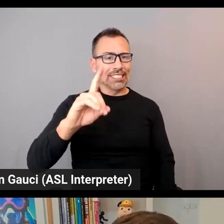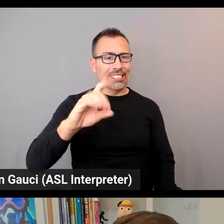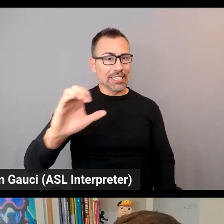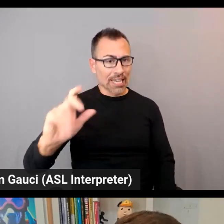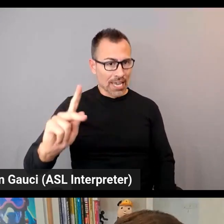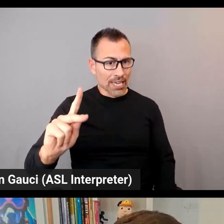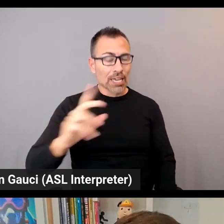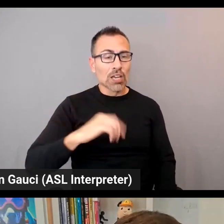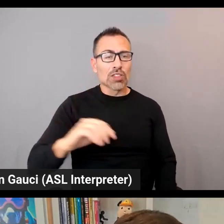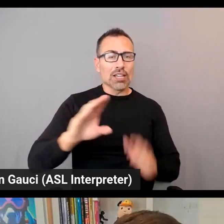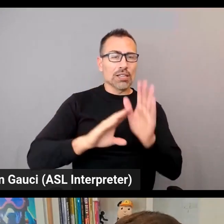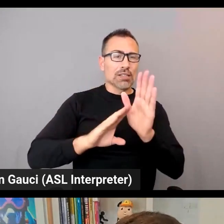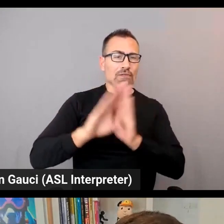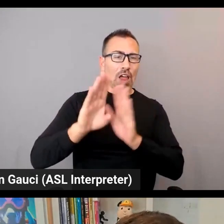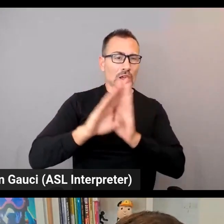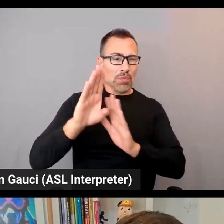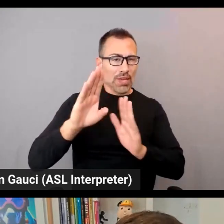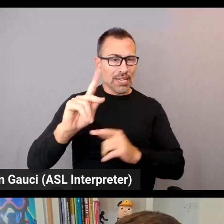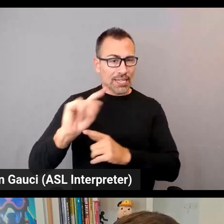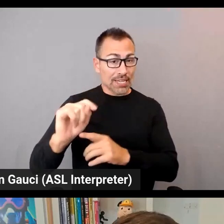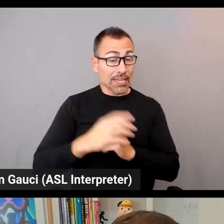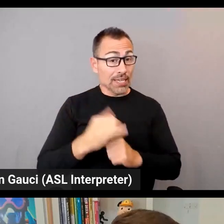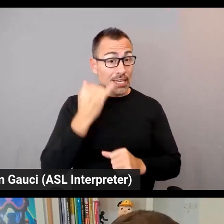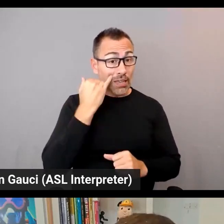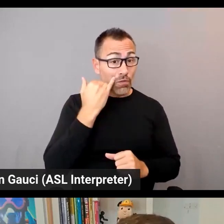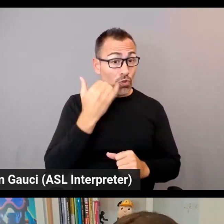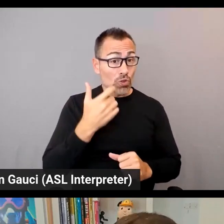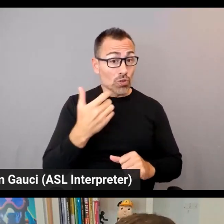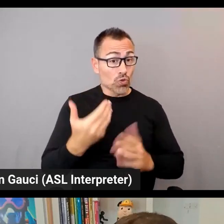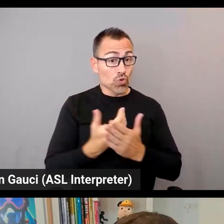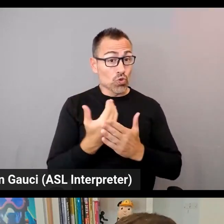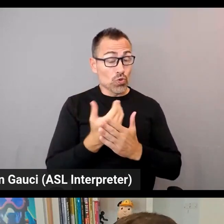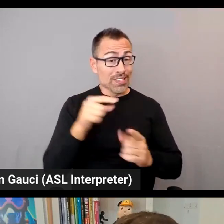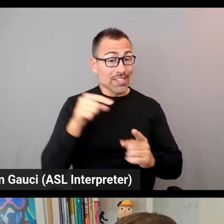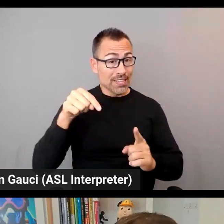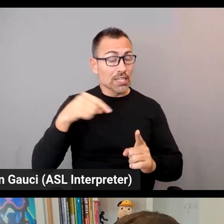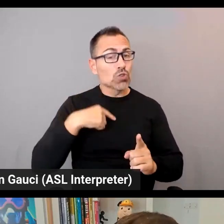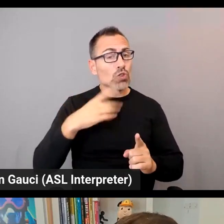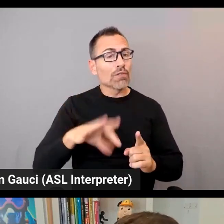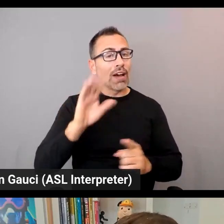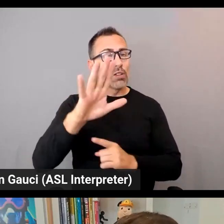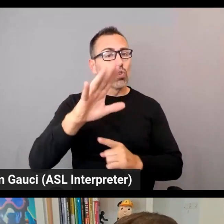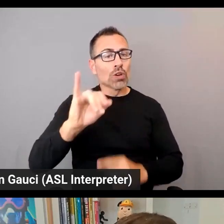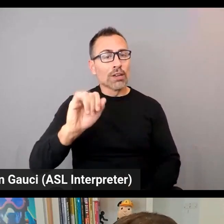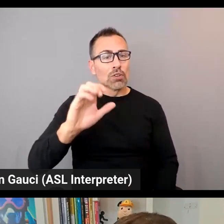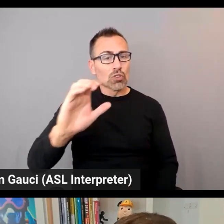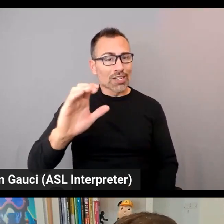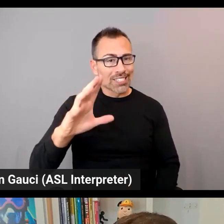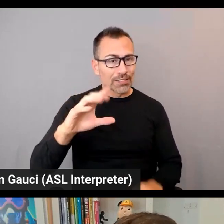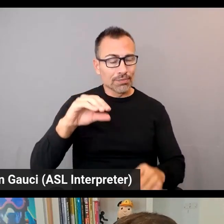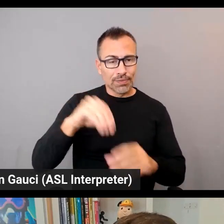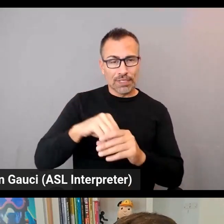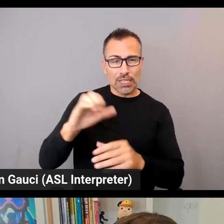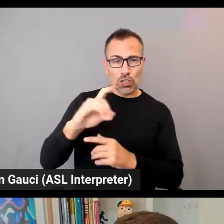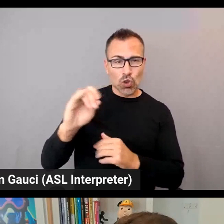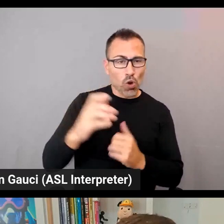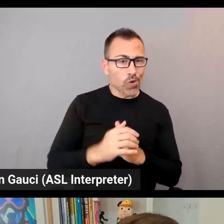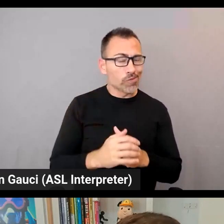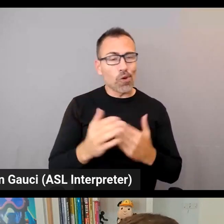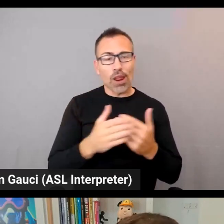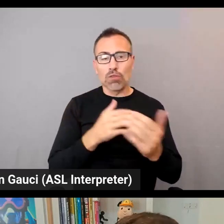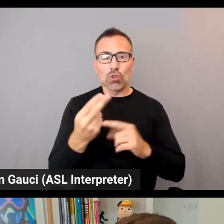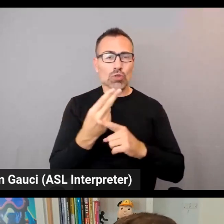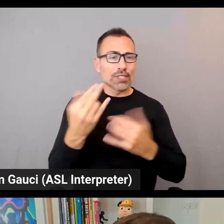show, that's where you can actually define your infrastructure in code. So using the code that you use day to day, like C#, Java,